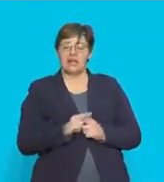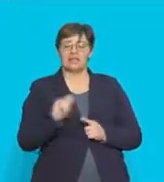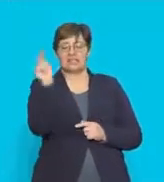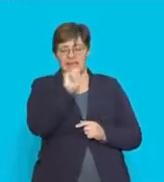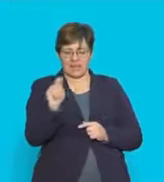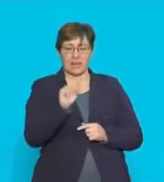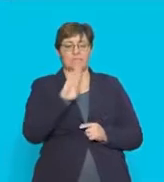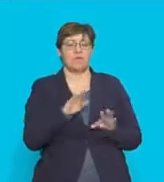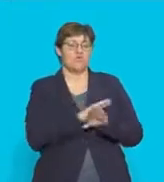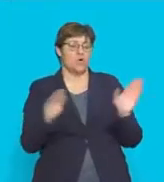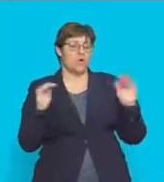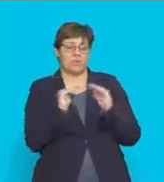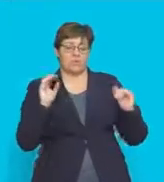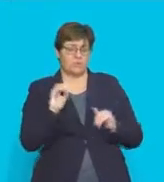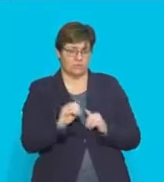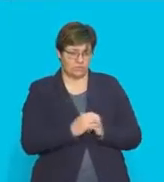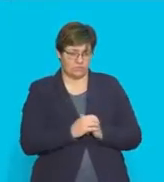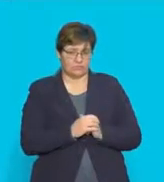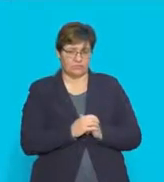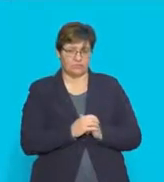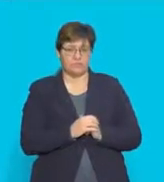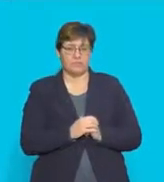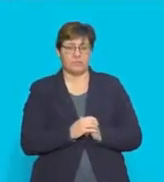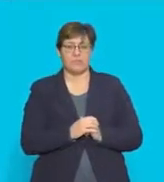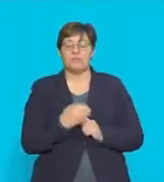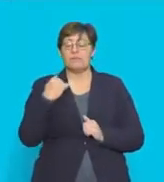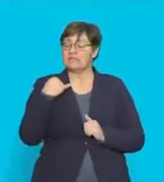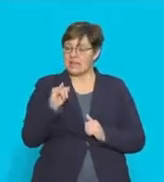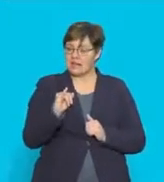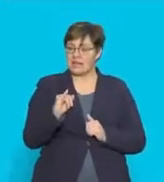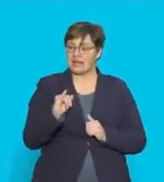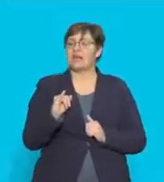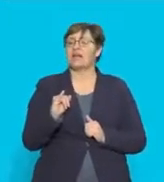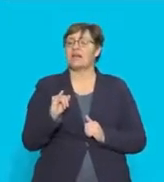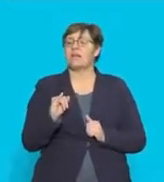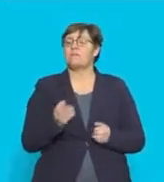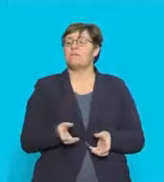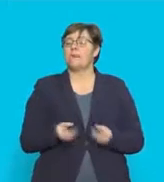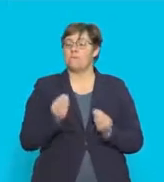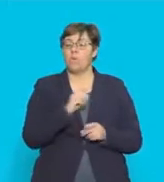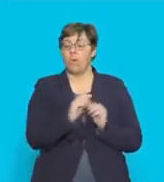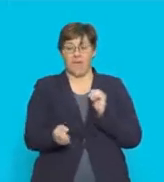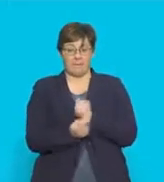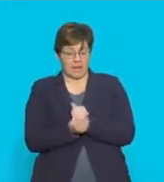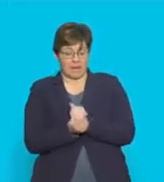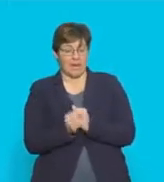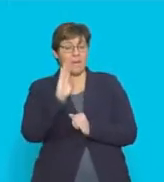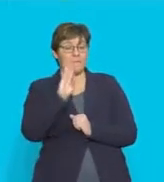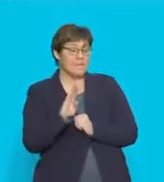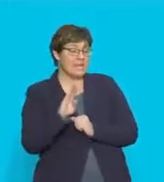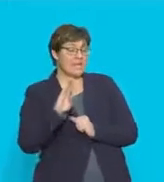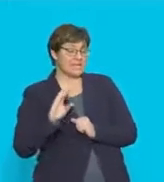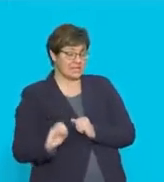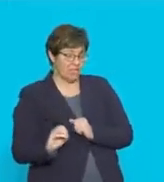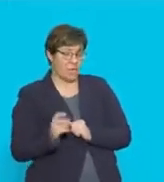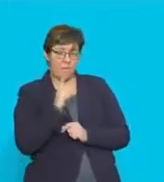B is not equals to 0. Remember, I said you must still pack what happens when B is 0. We found